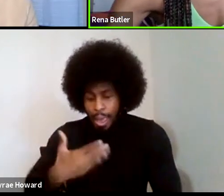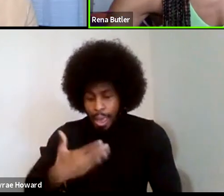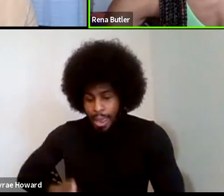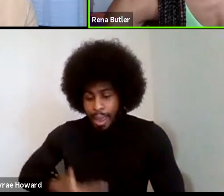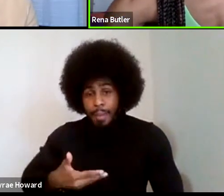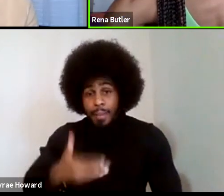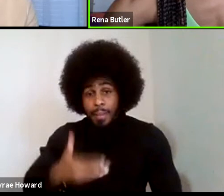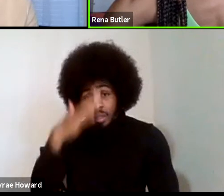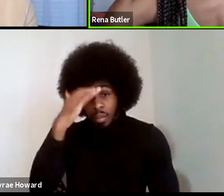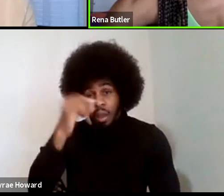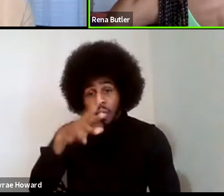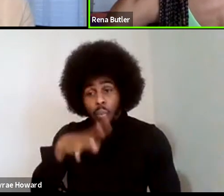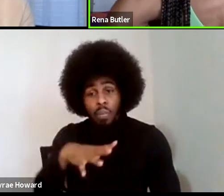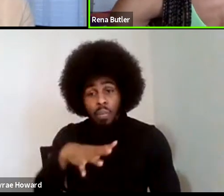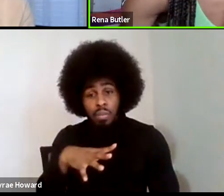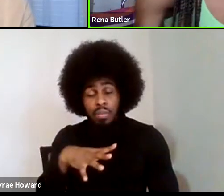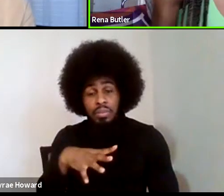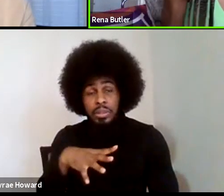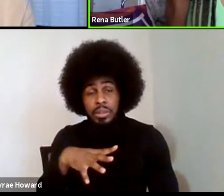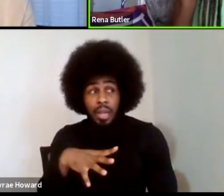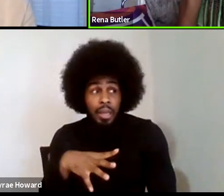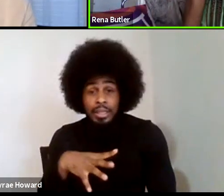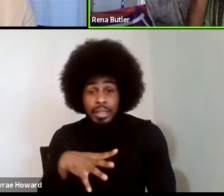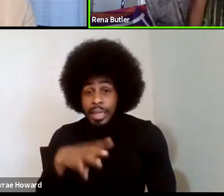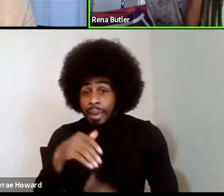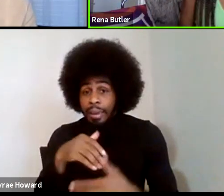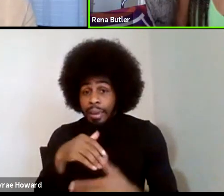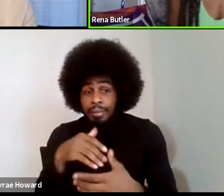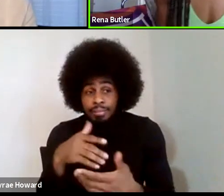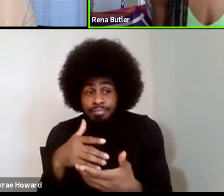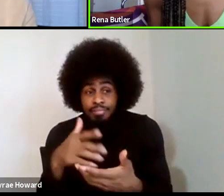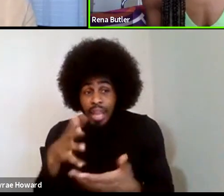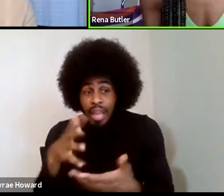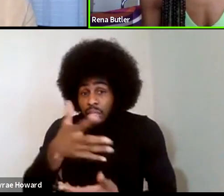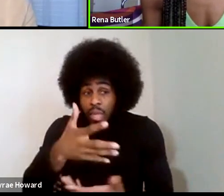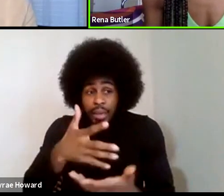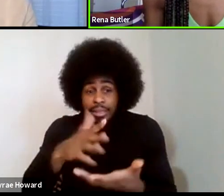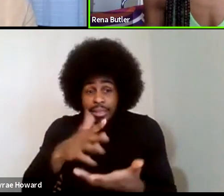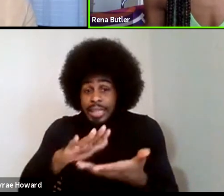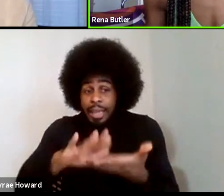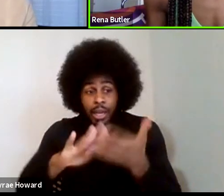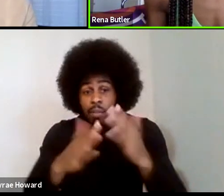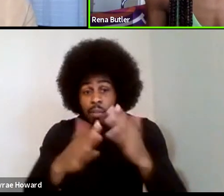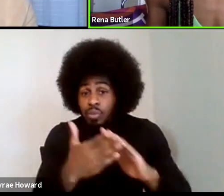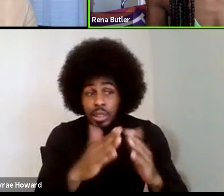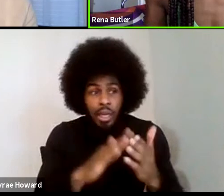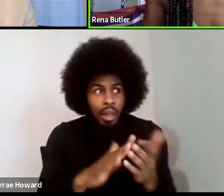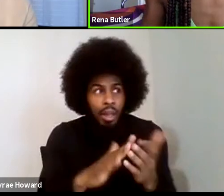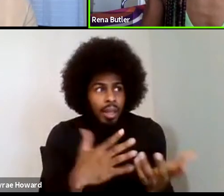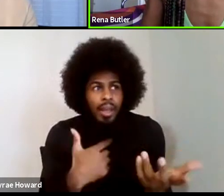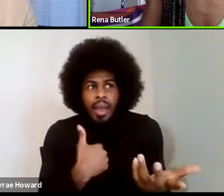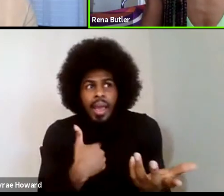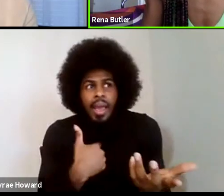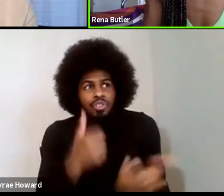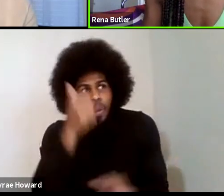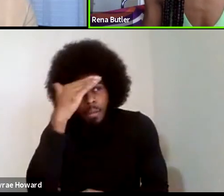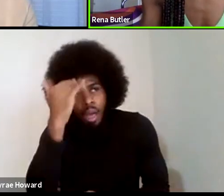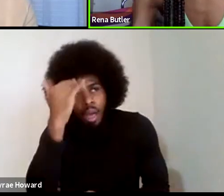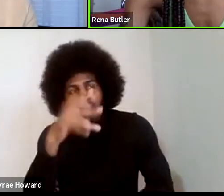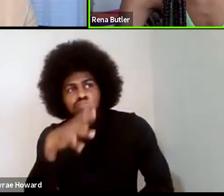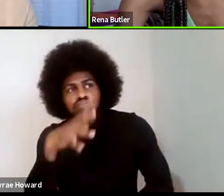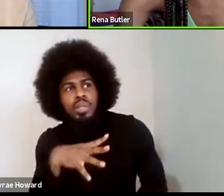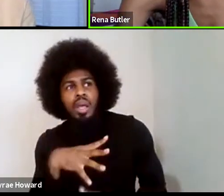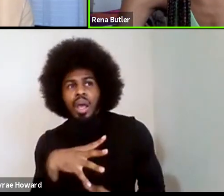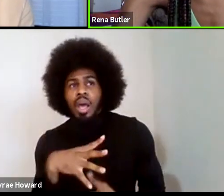woman. I'm more than just my strong body and my strong voice. I'm vulnerable,